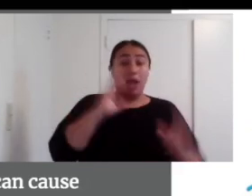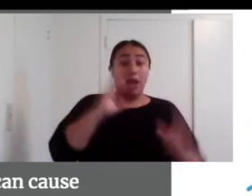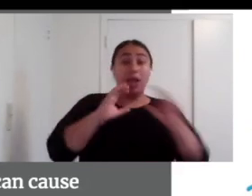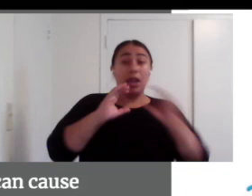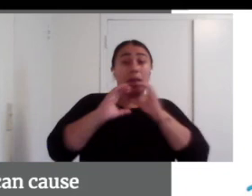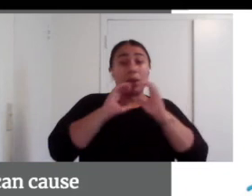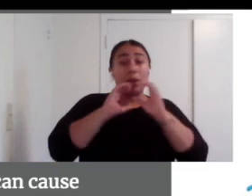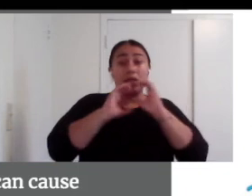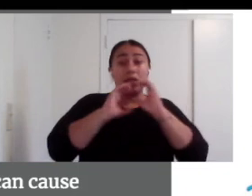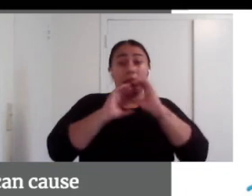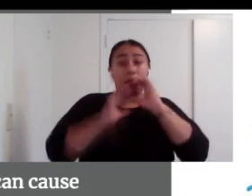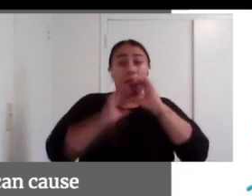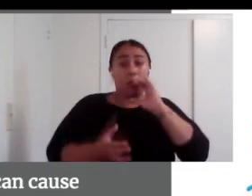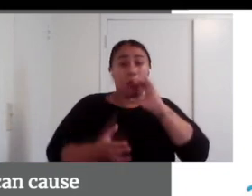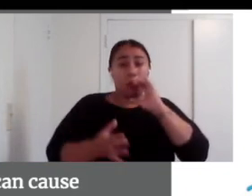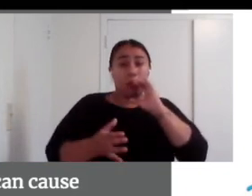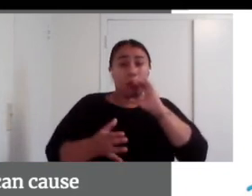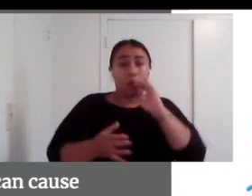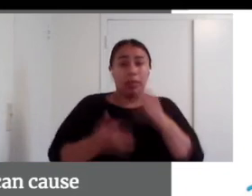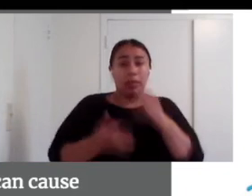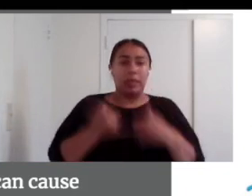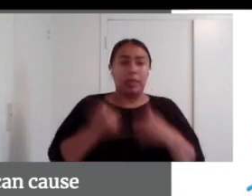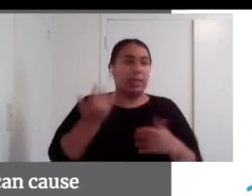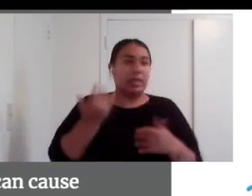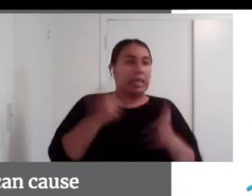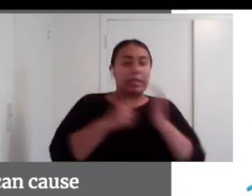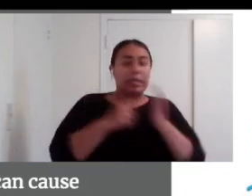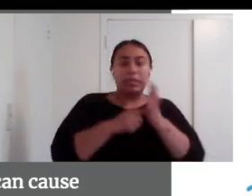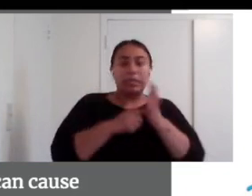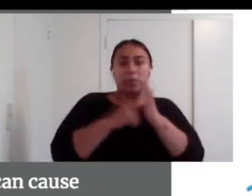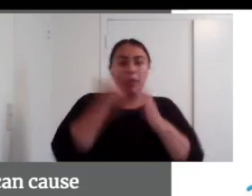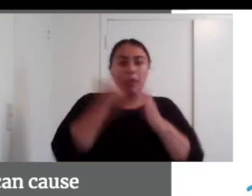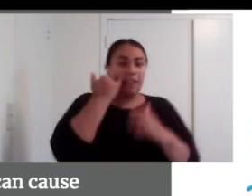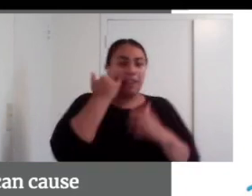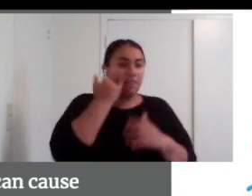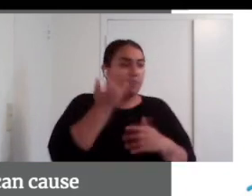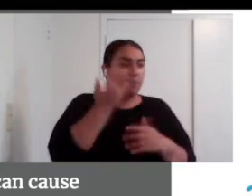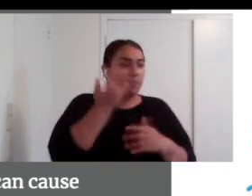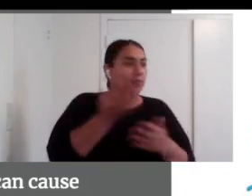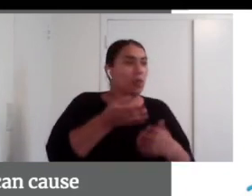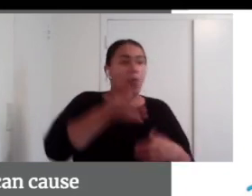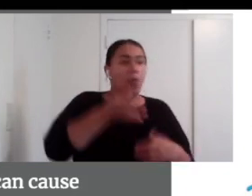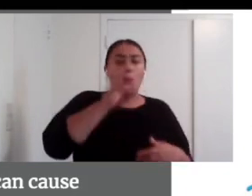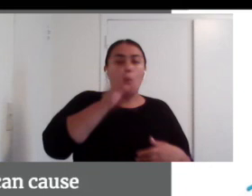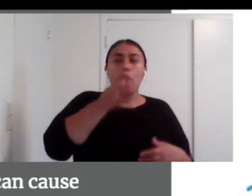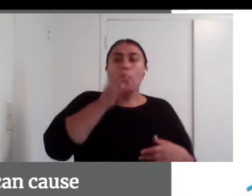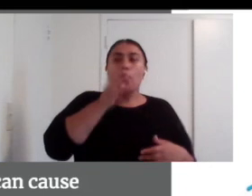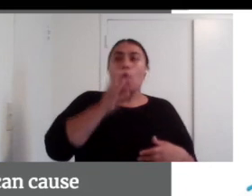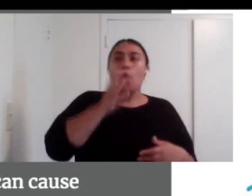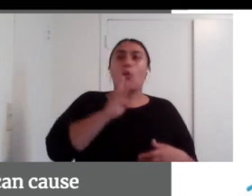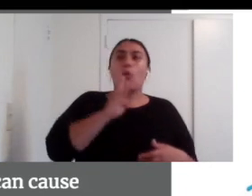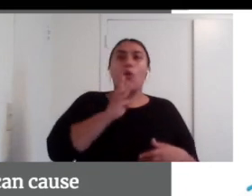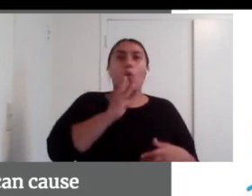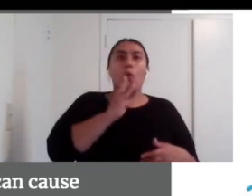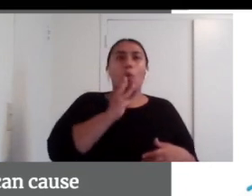when talking about MS, because again, it is the cause of that. Another area that is very important to discuss when it comes to MS is mouth and speech,